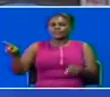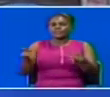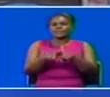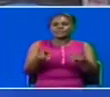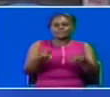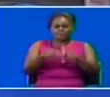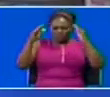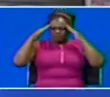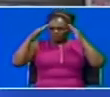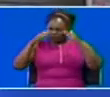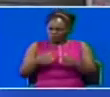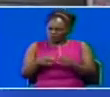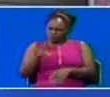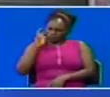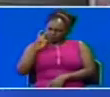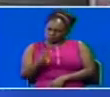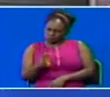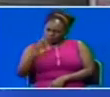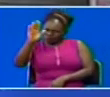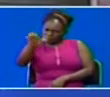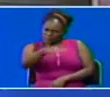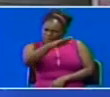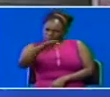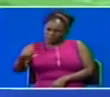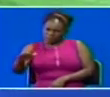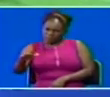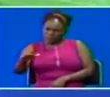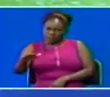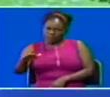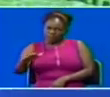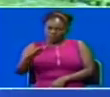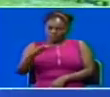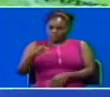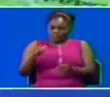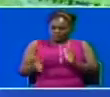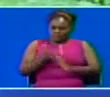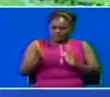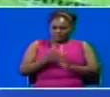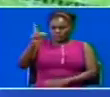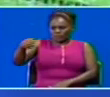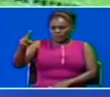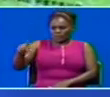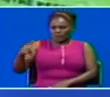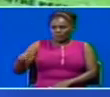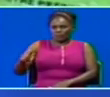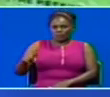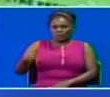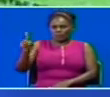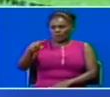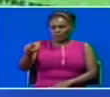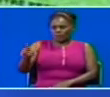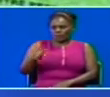also be keenly watching Parliament's calendar for a timely and speedy passage of any